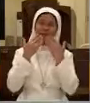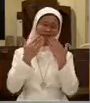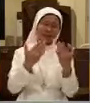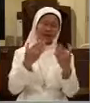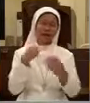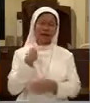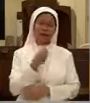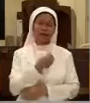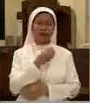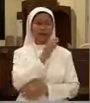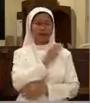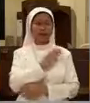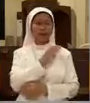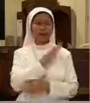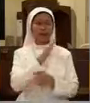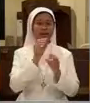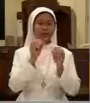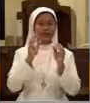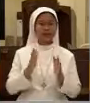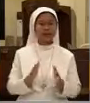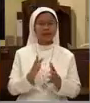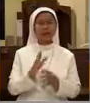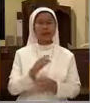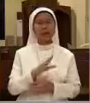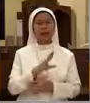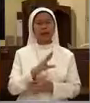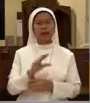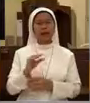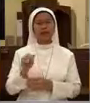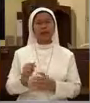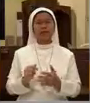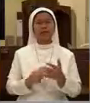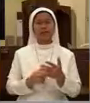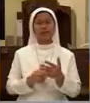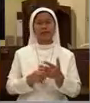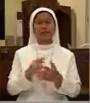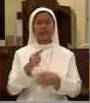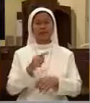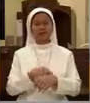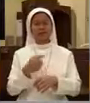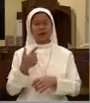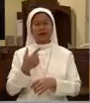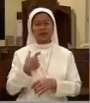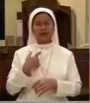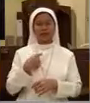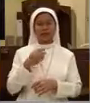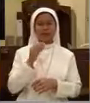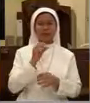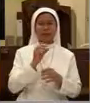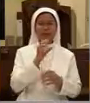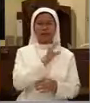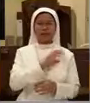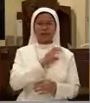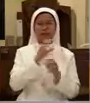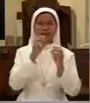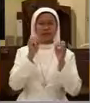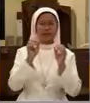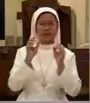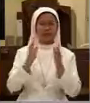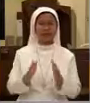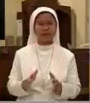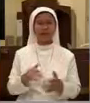catechists. Unfortunately, because there are some catechists already, some parents